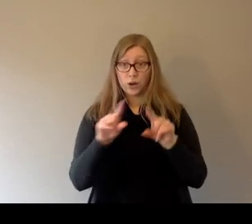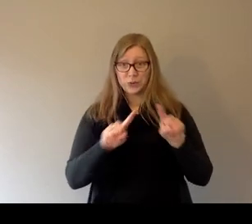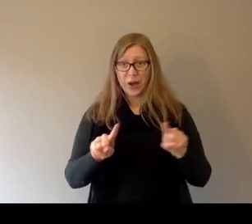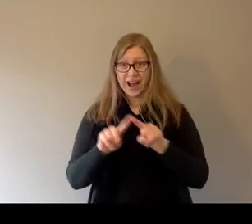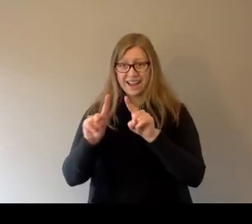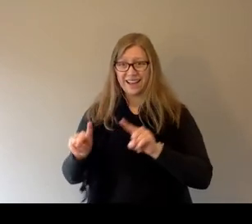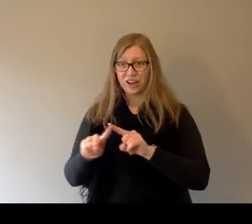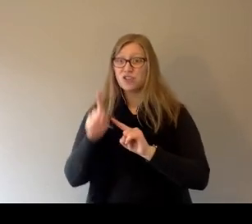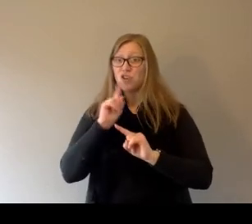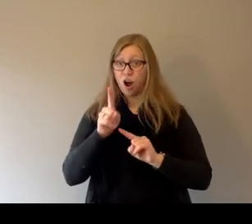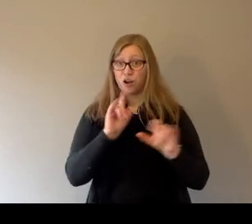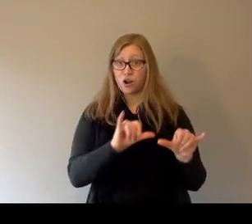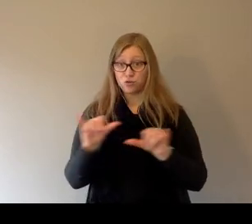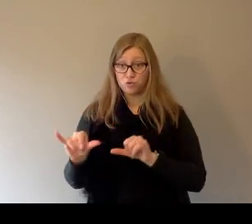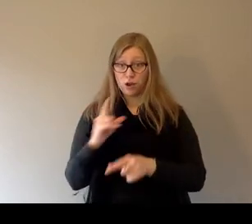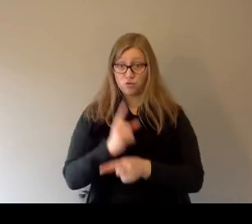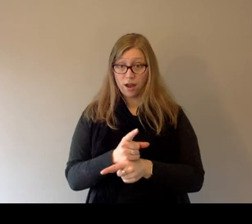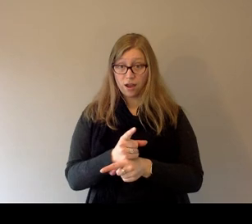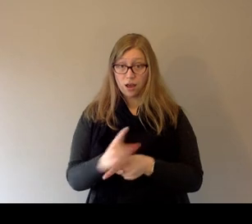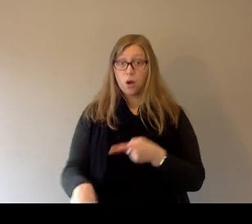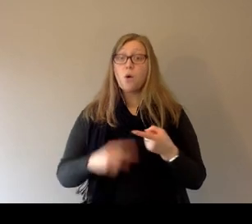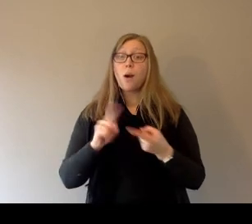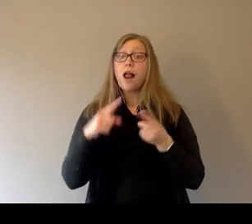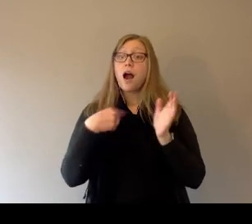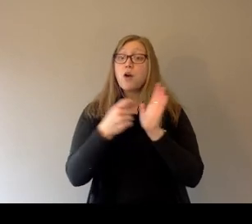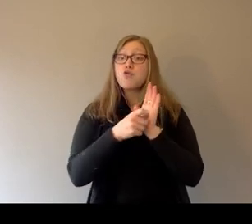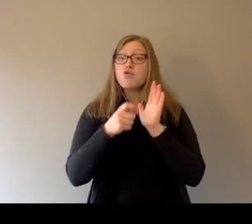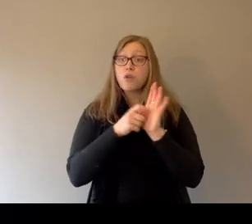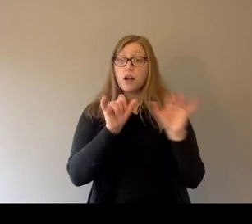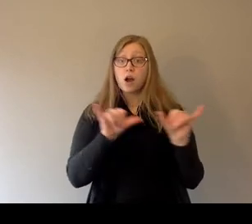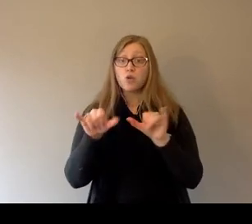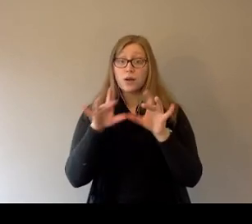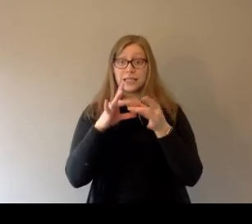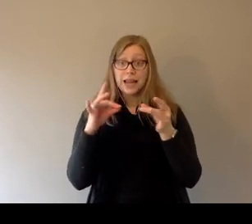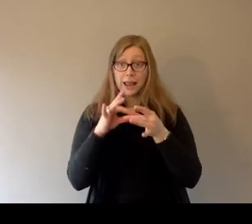length, and remember when I write this congruent statement here and I say